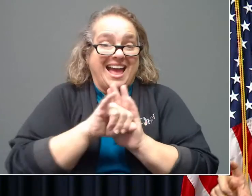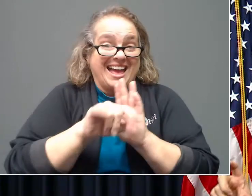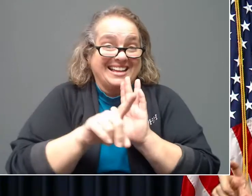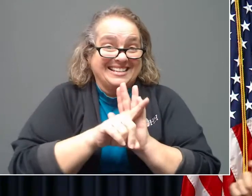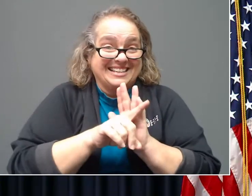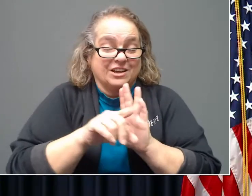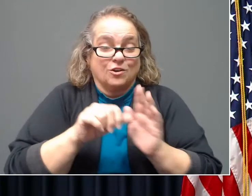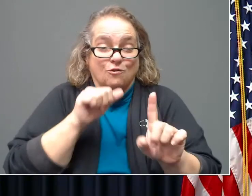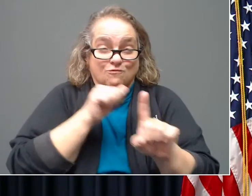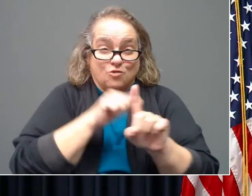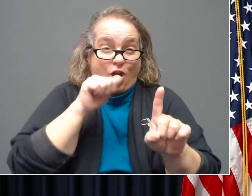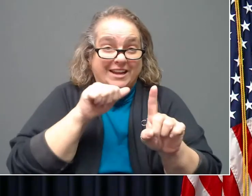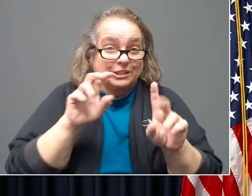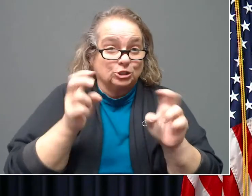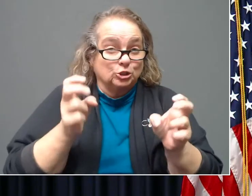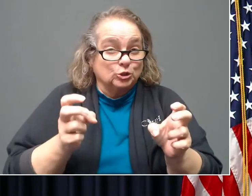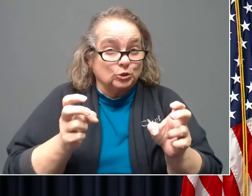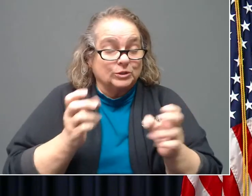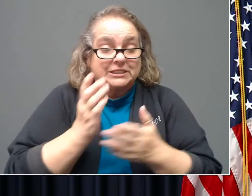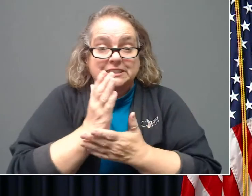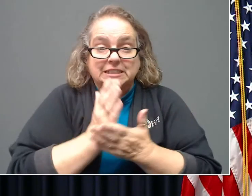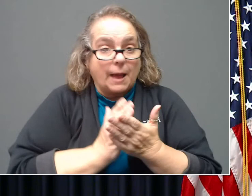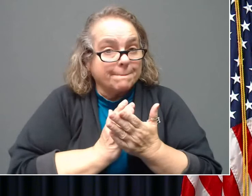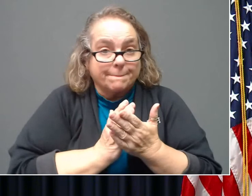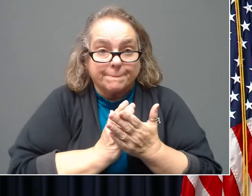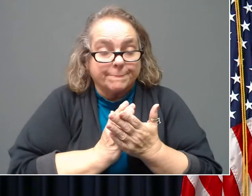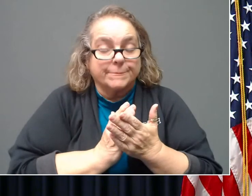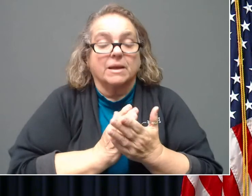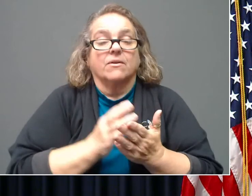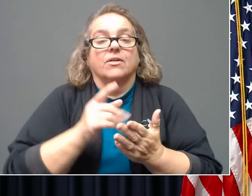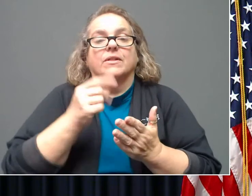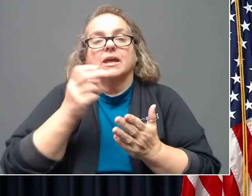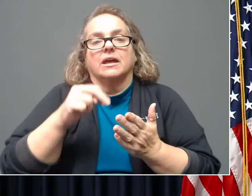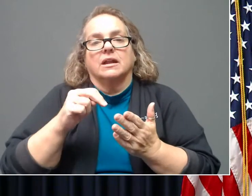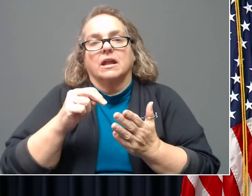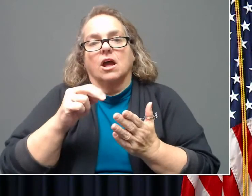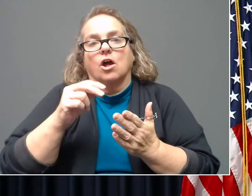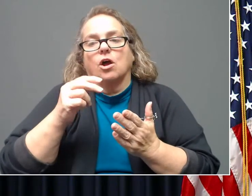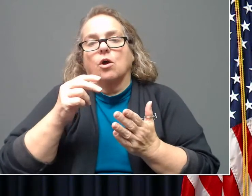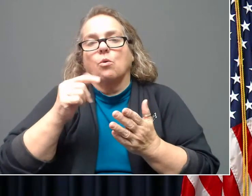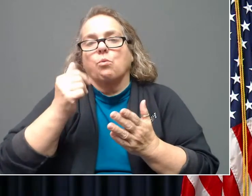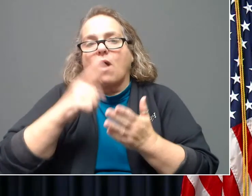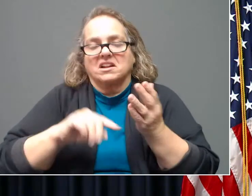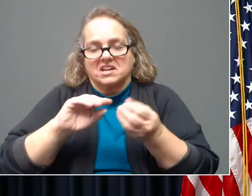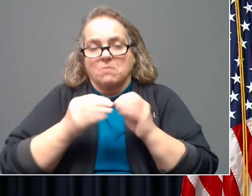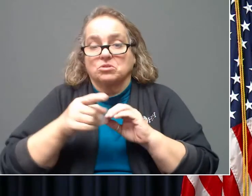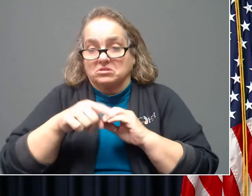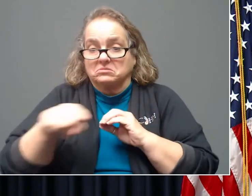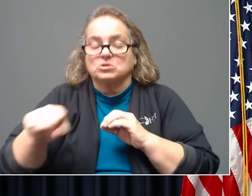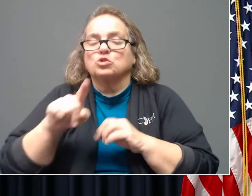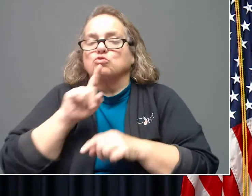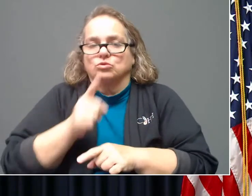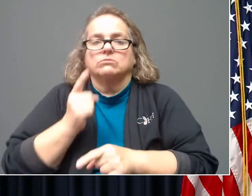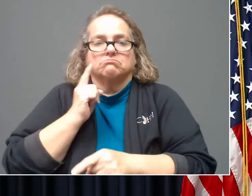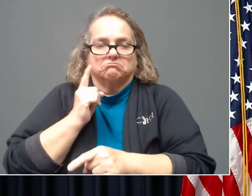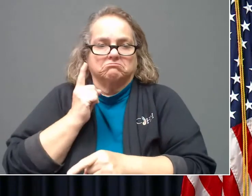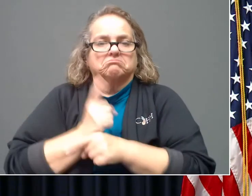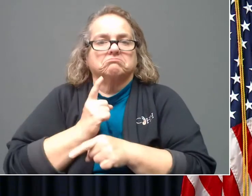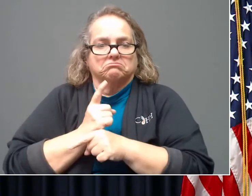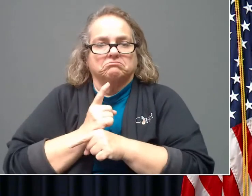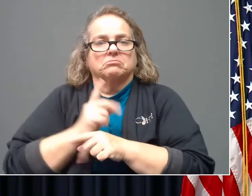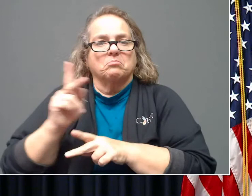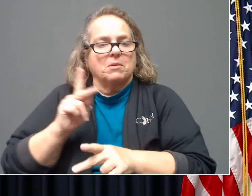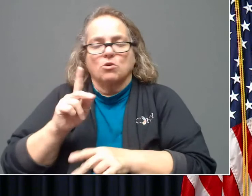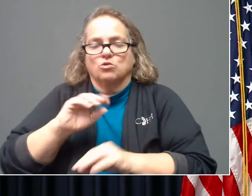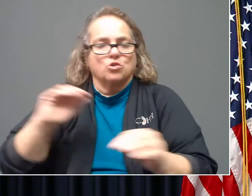fraud issues, and then the numbers that don't, that we think are the real folks that are still waiting to